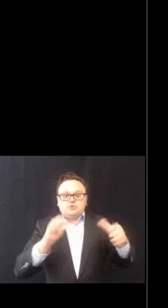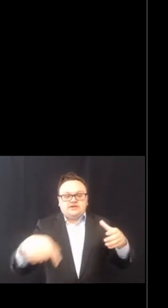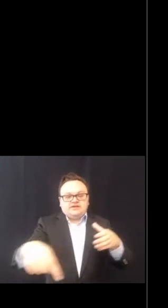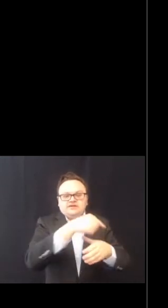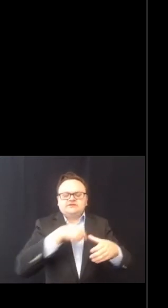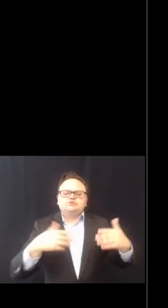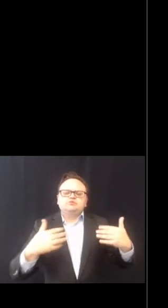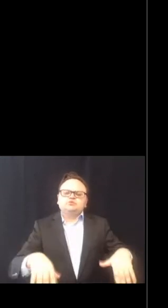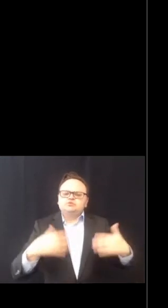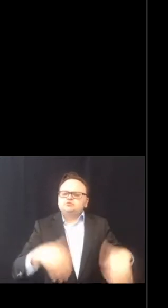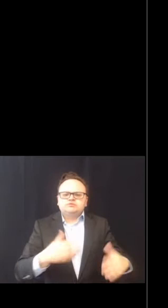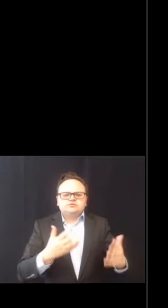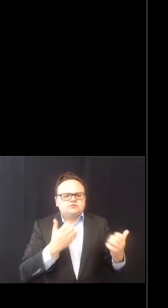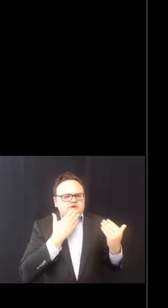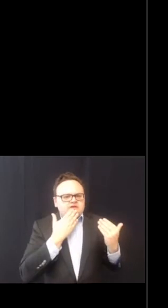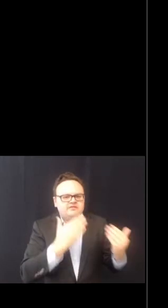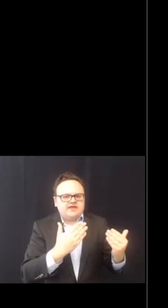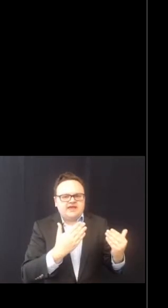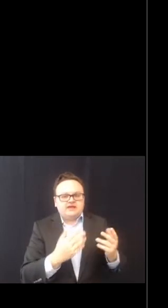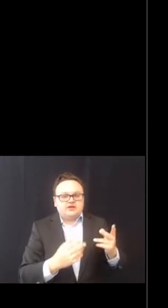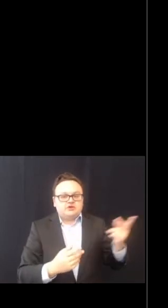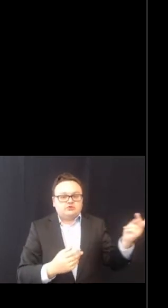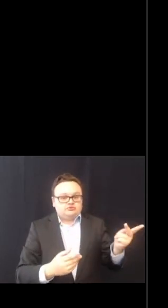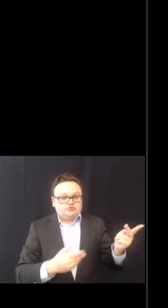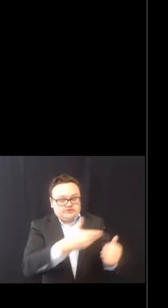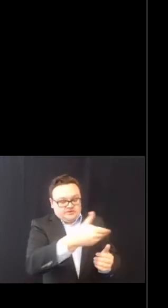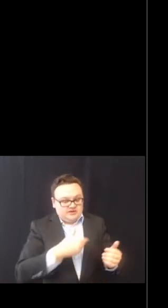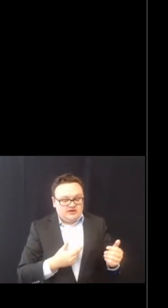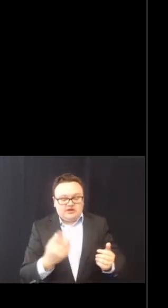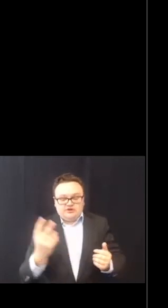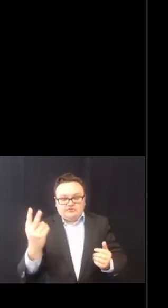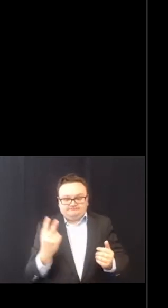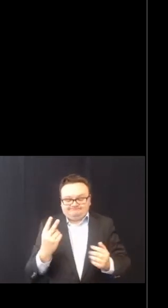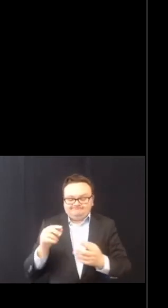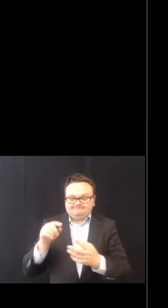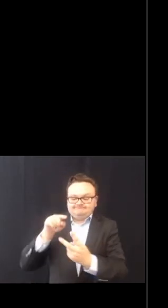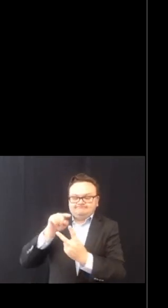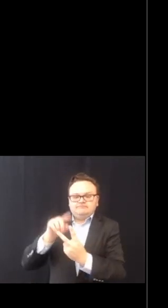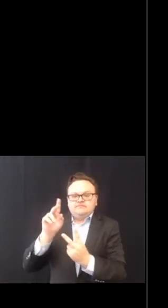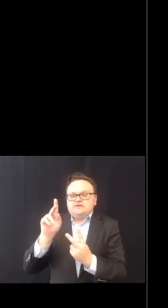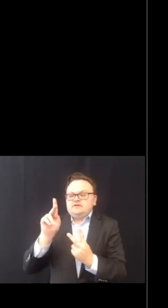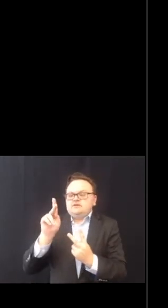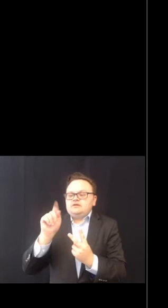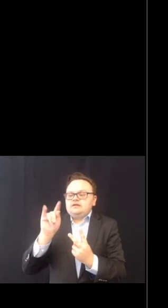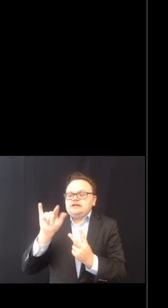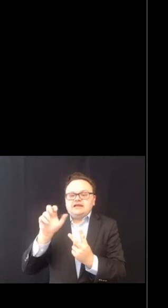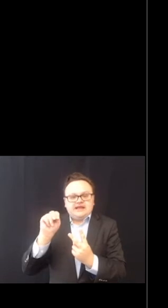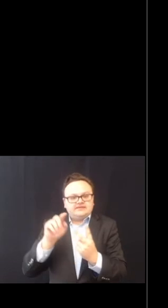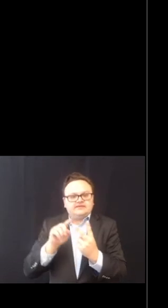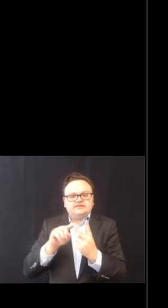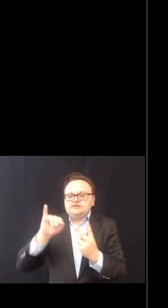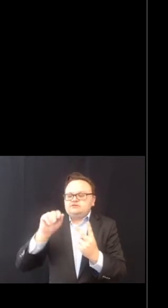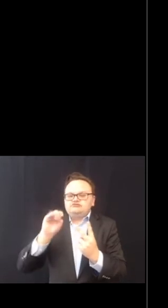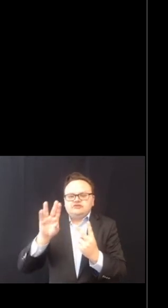up in regards to our 2 hires that we've brought on, Caitlin and Jacob, both of which have been amazing